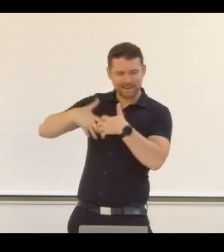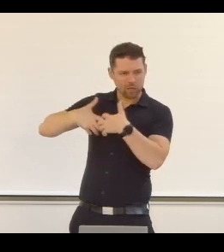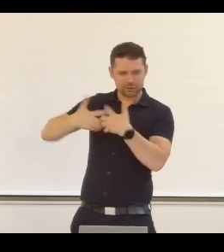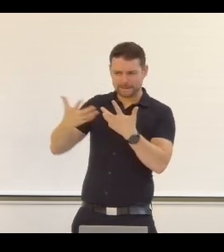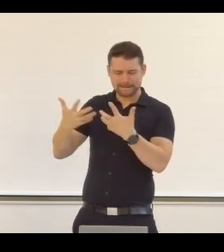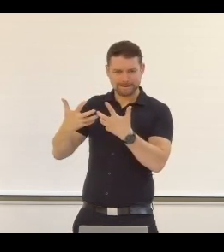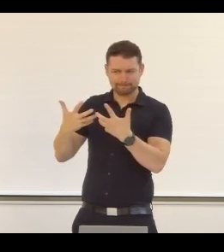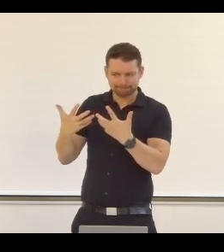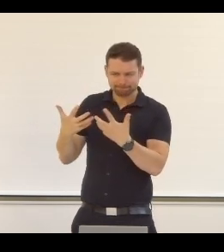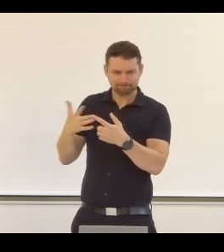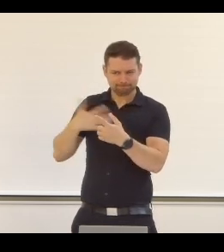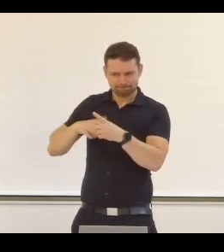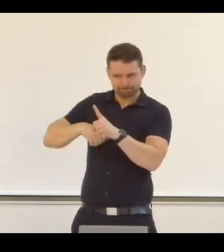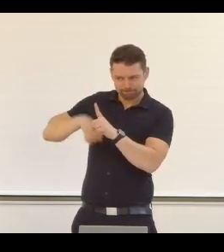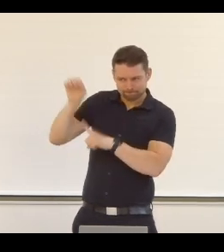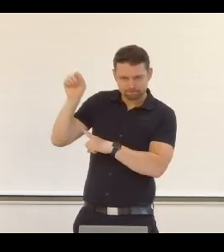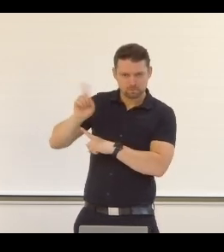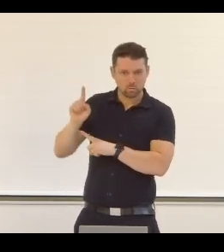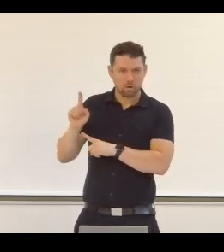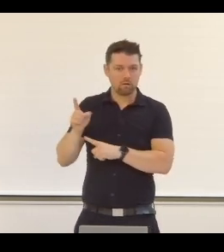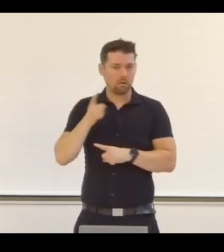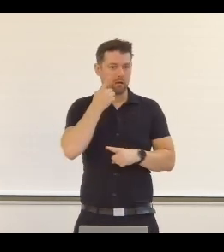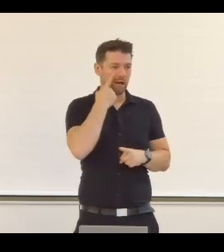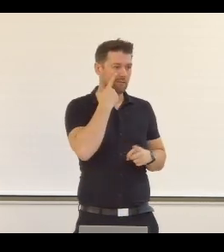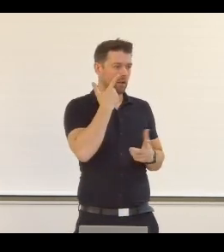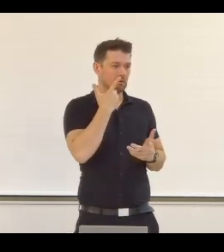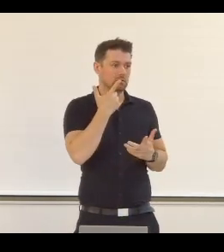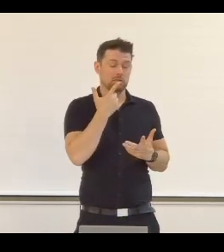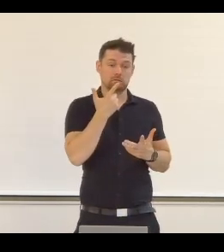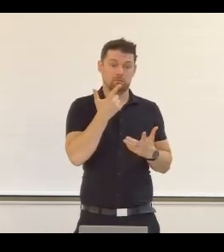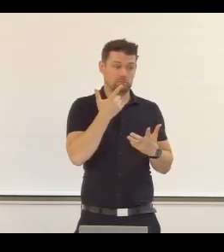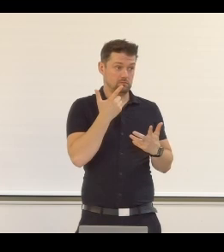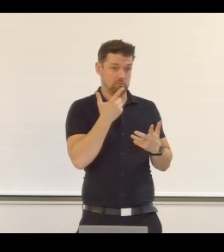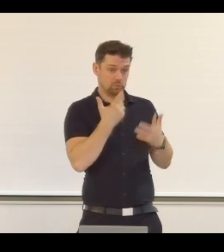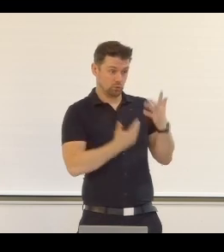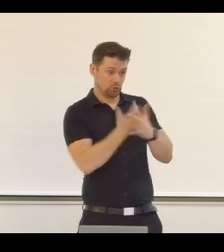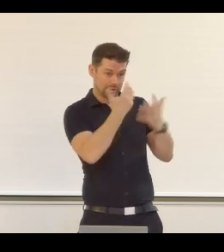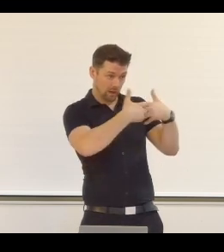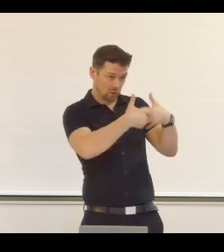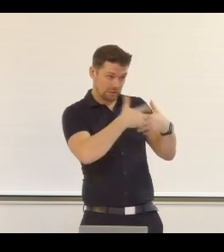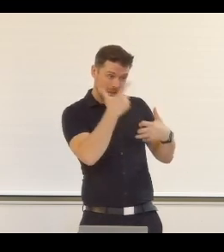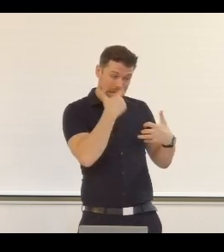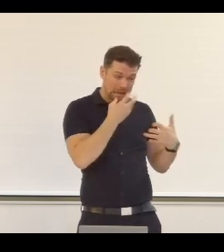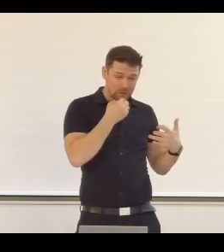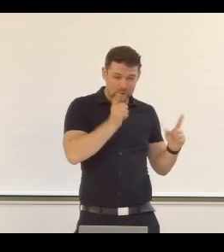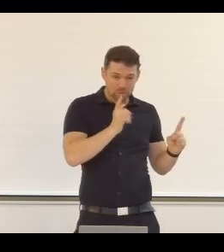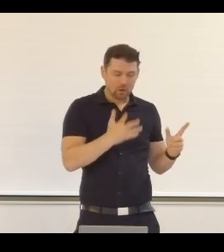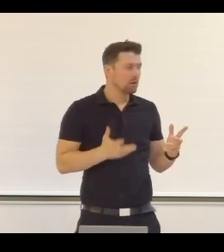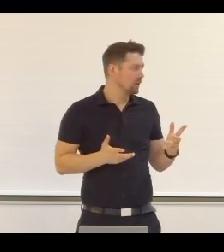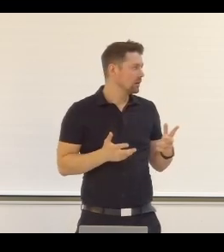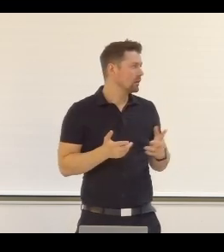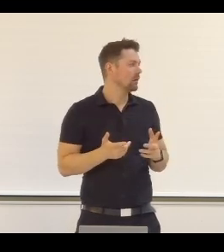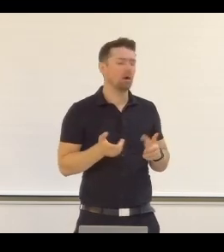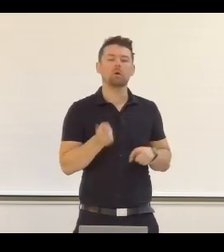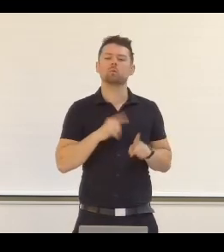still exist, look at the new technologies from the space world, but not only, and see if they have potential. And we want to try them in a